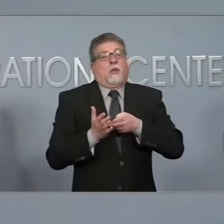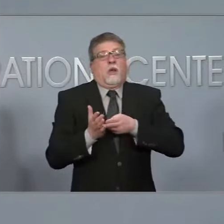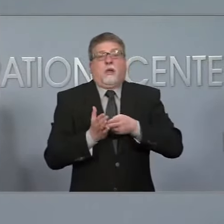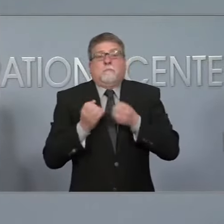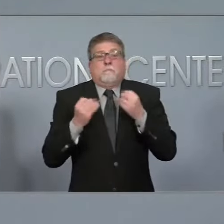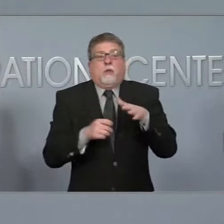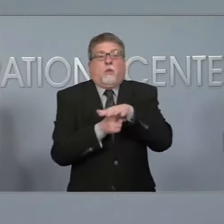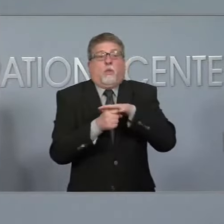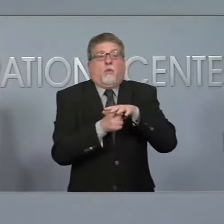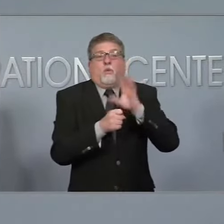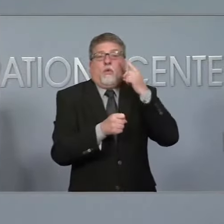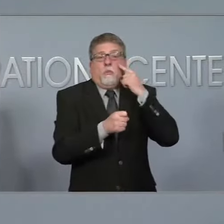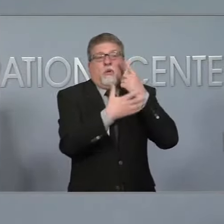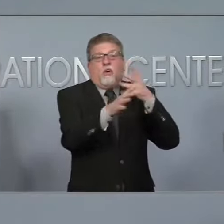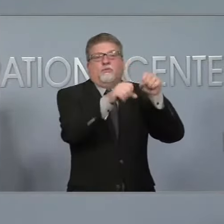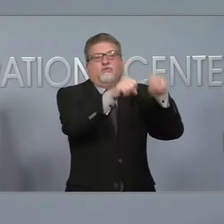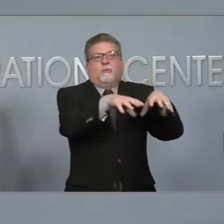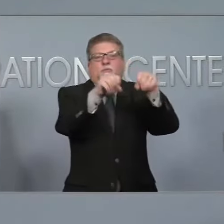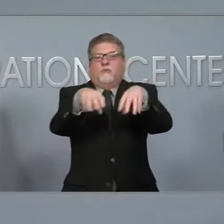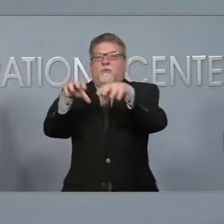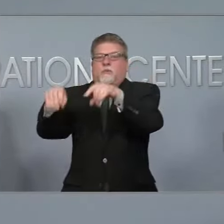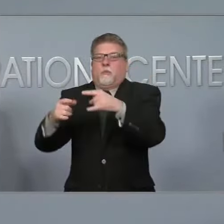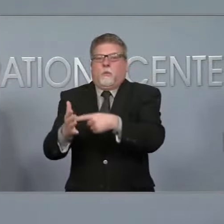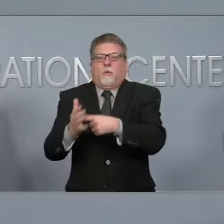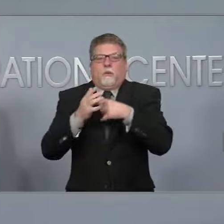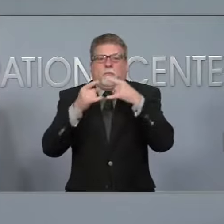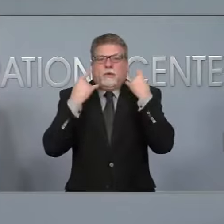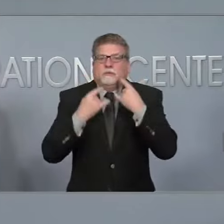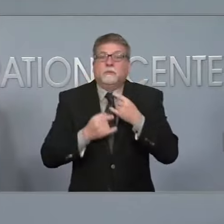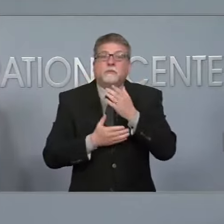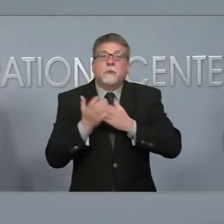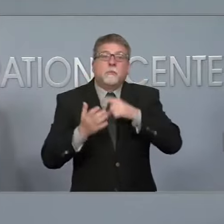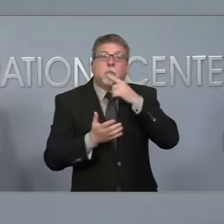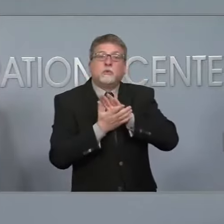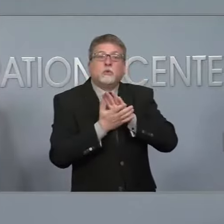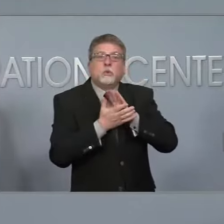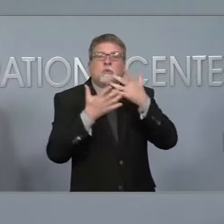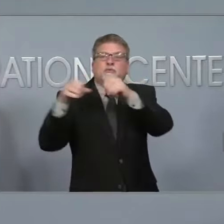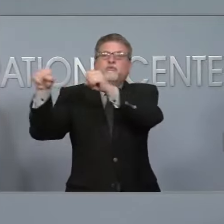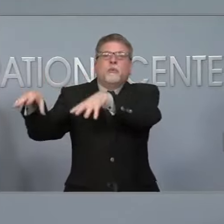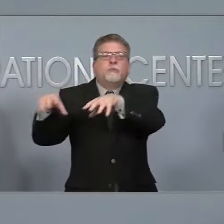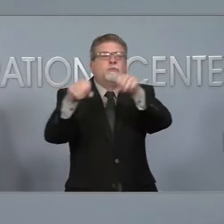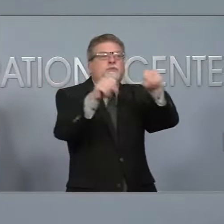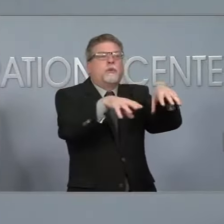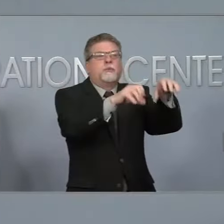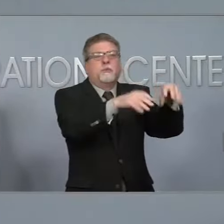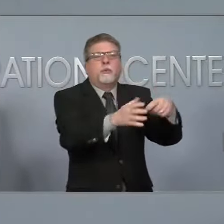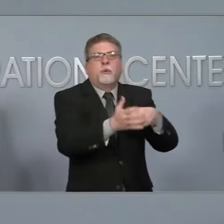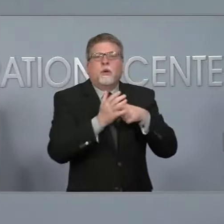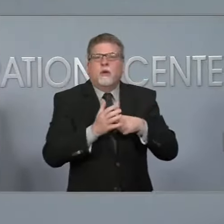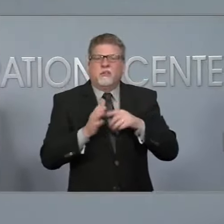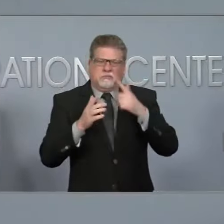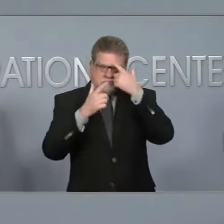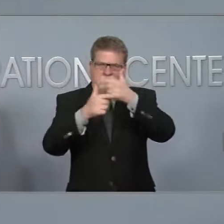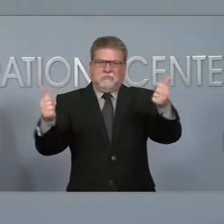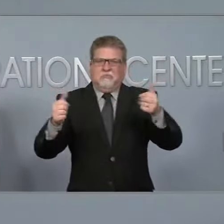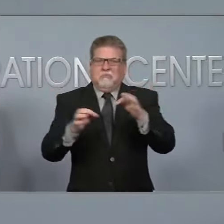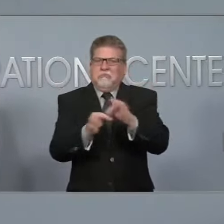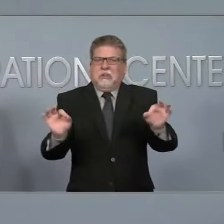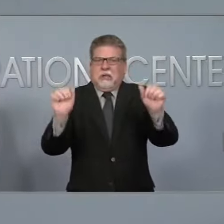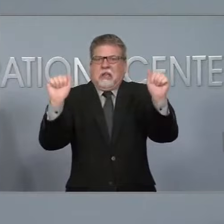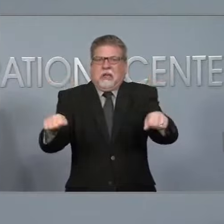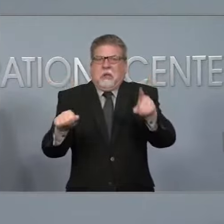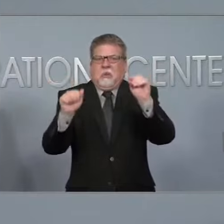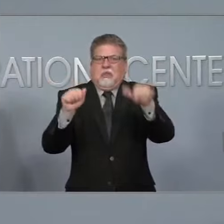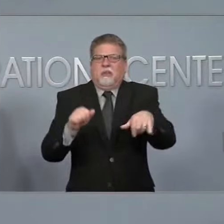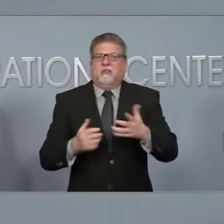away with their mask requirements. A number of school boards have done away with their mask requirements. They have the authority to do that. I'm